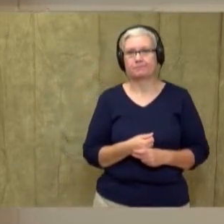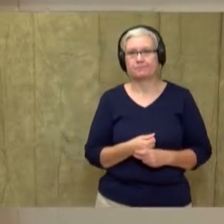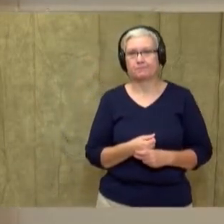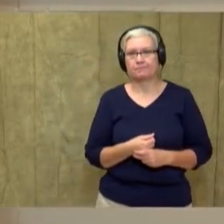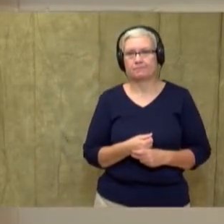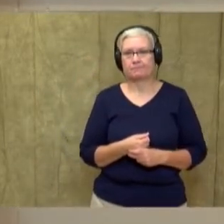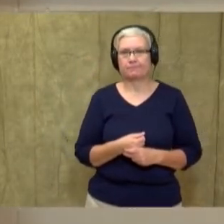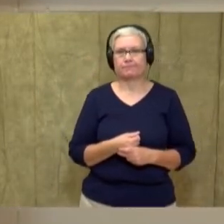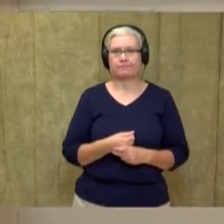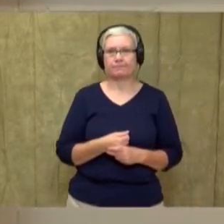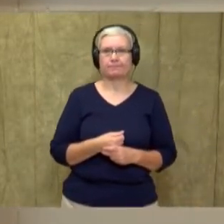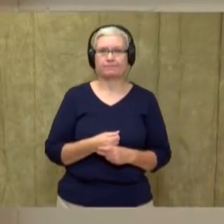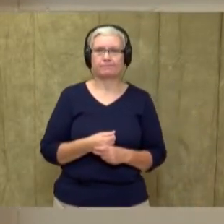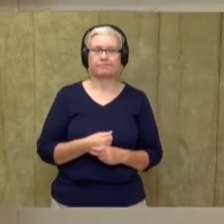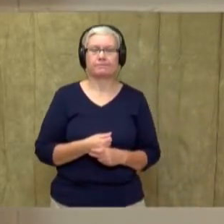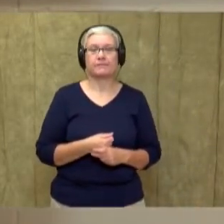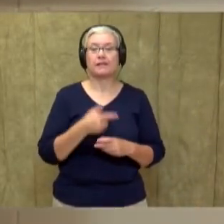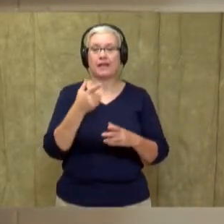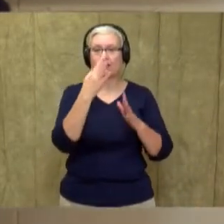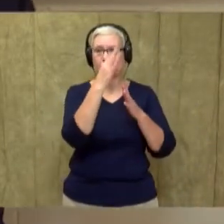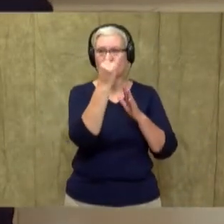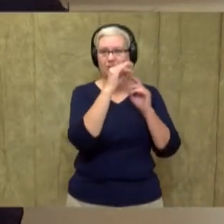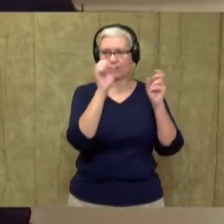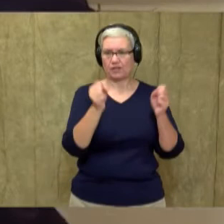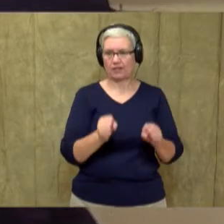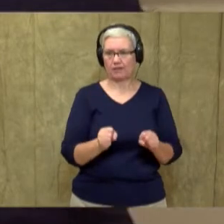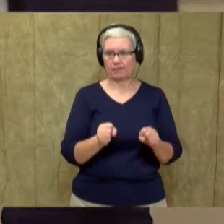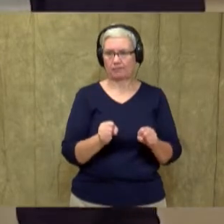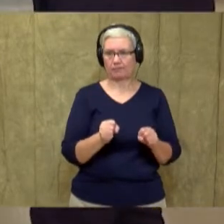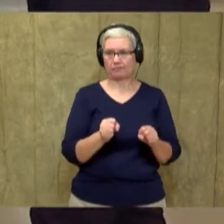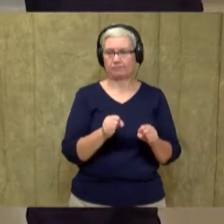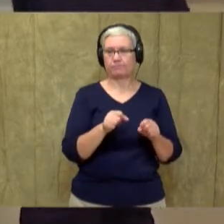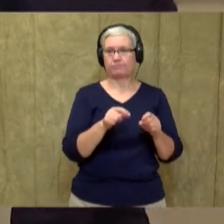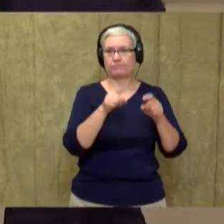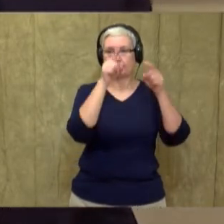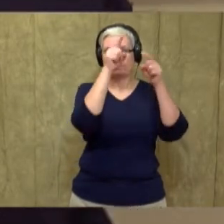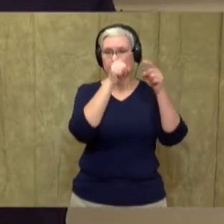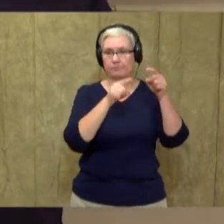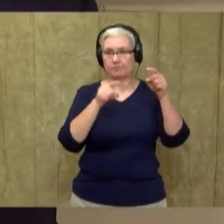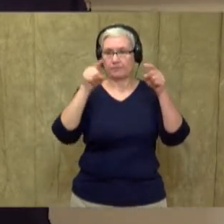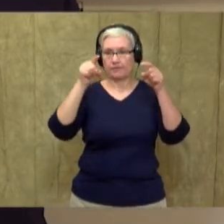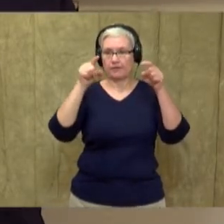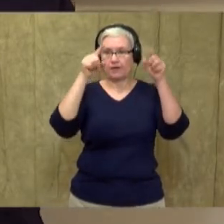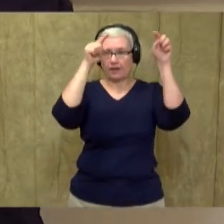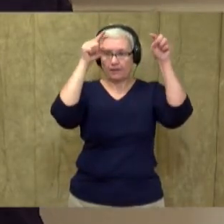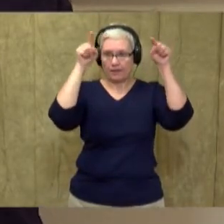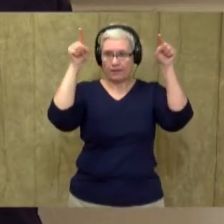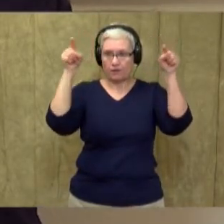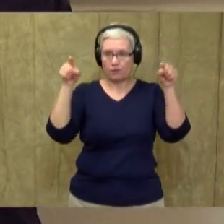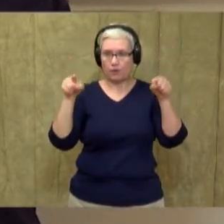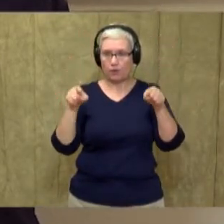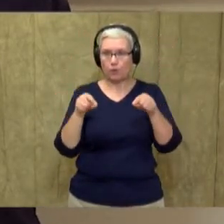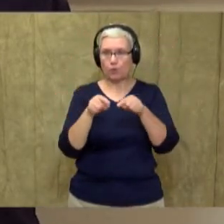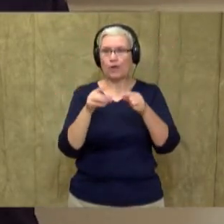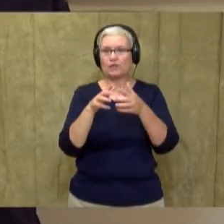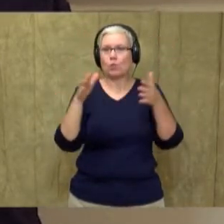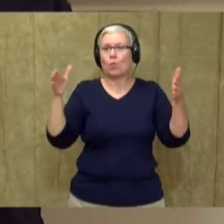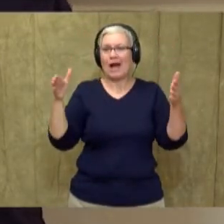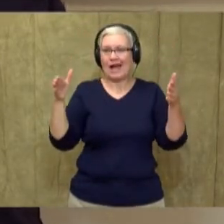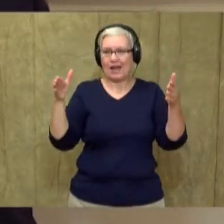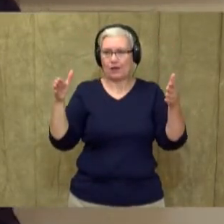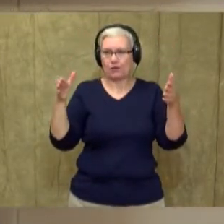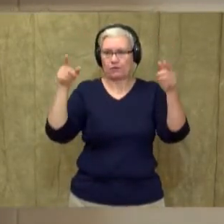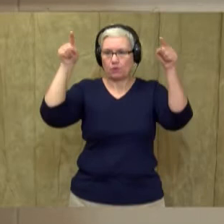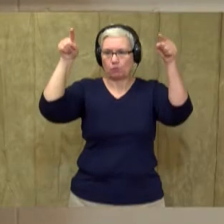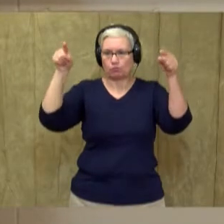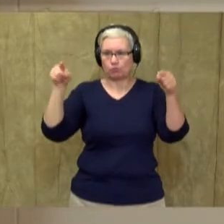The x squared, the dotted function, seems to be wider than the 2x squared function. The 2x squared